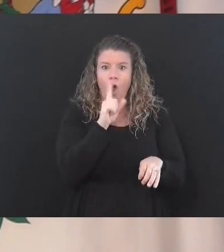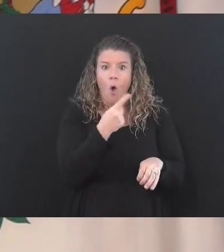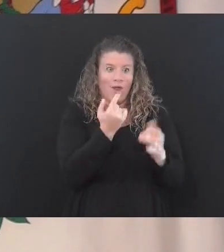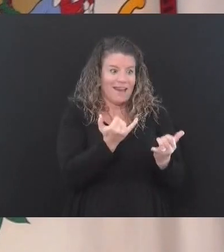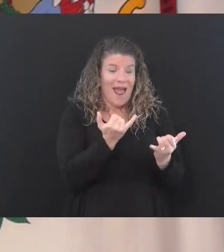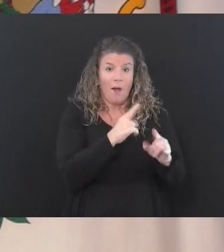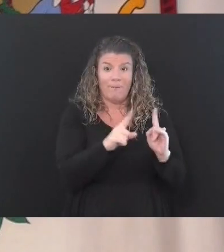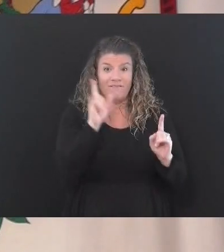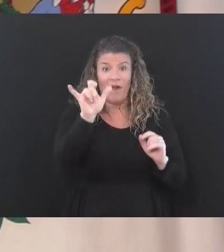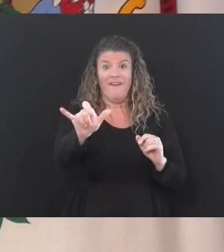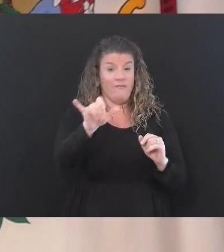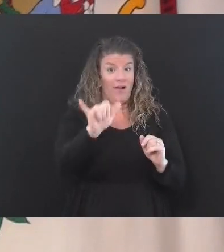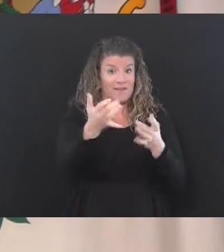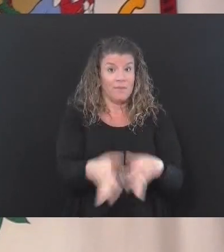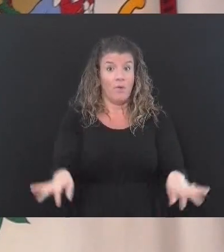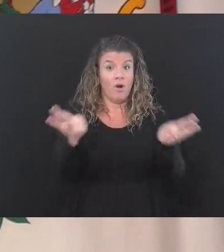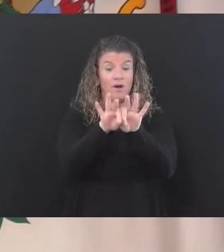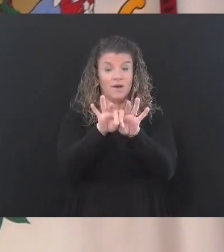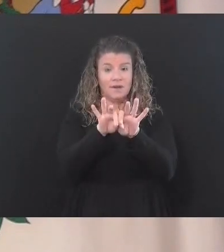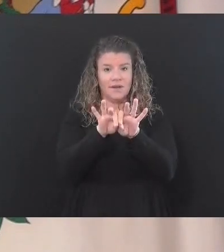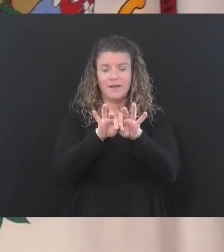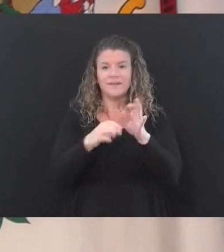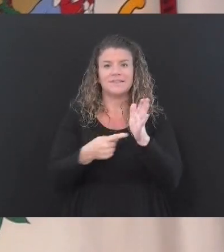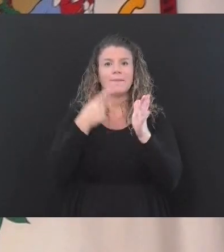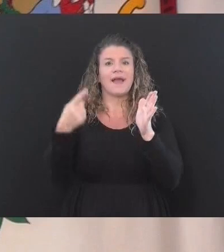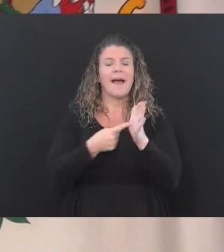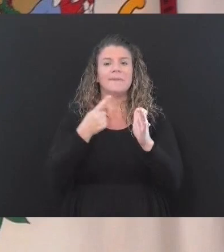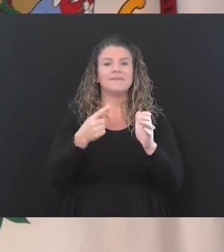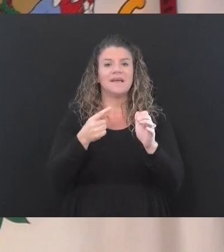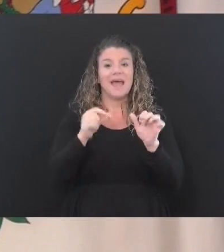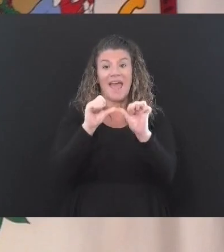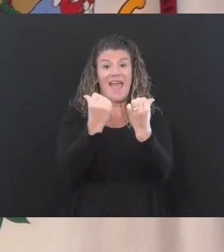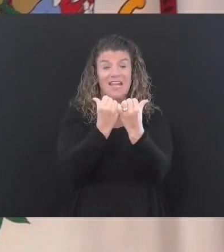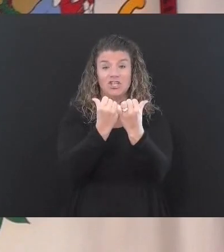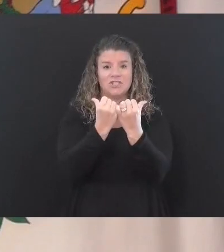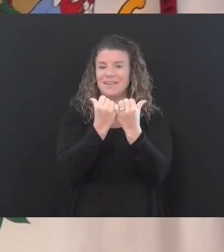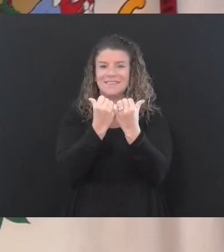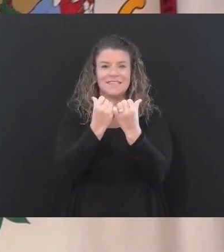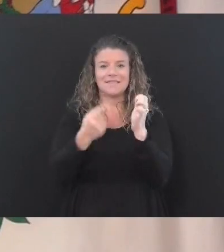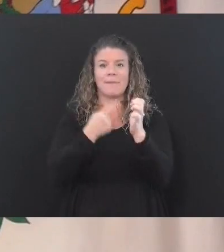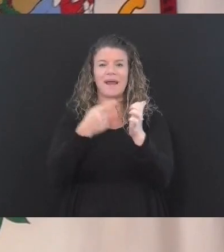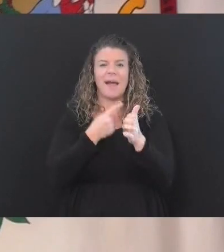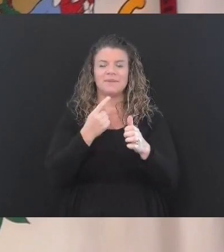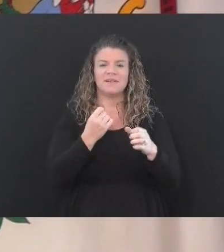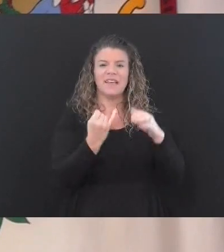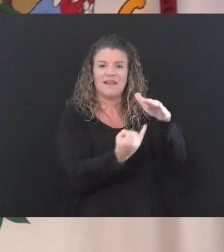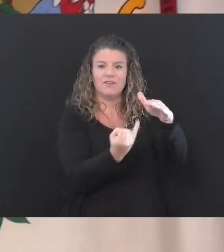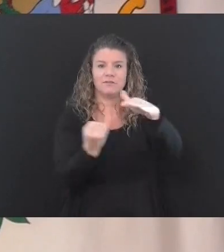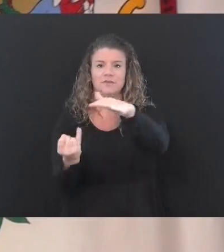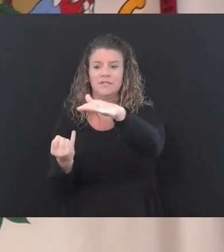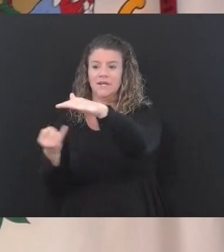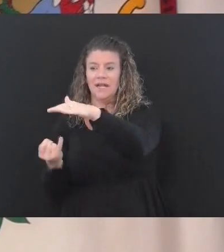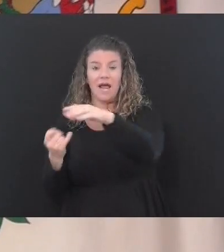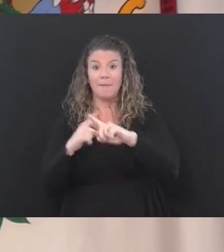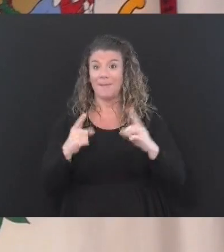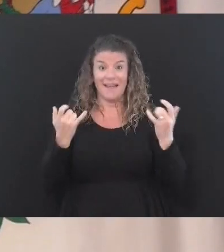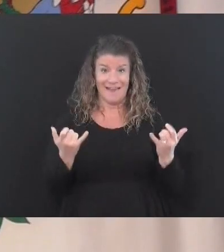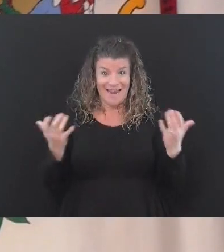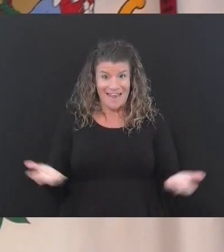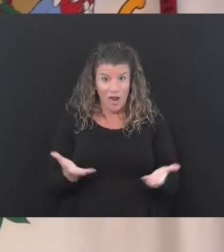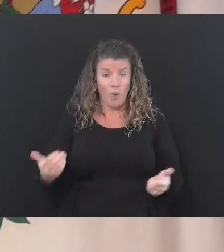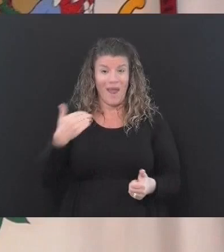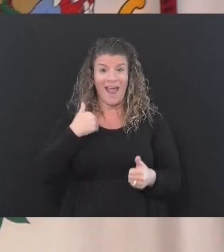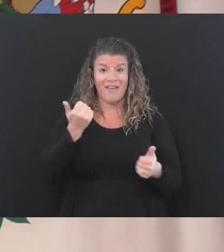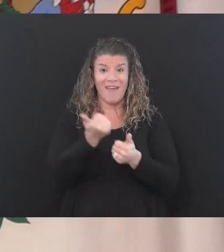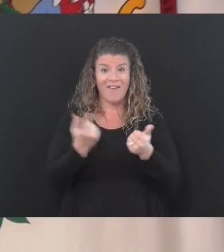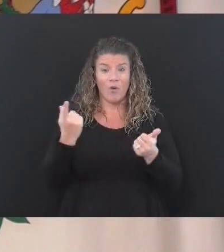really important. And a lot of times agencies just don't pull the rope together. But right here, we've got the National Guard, the